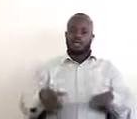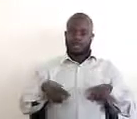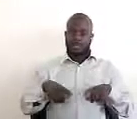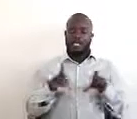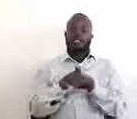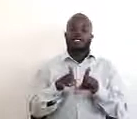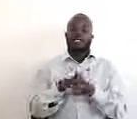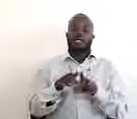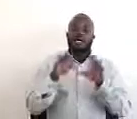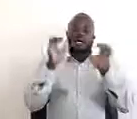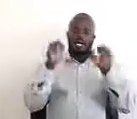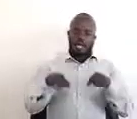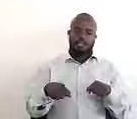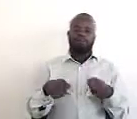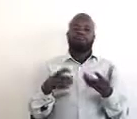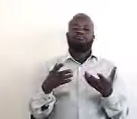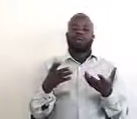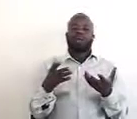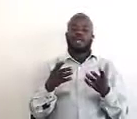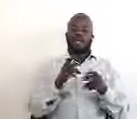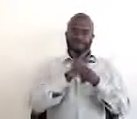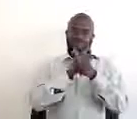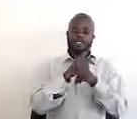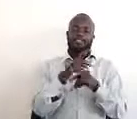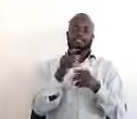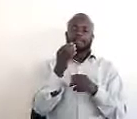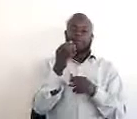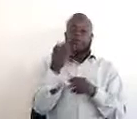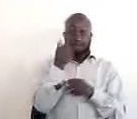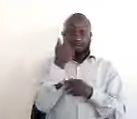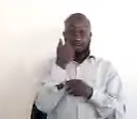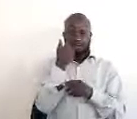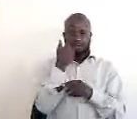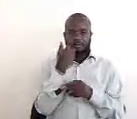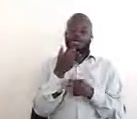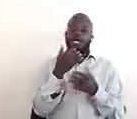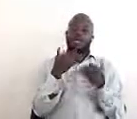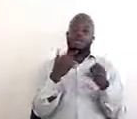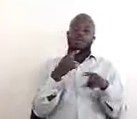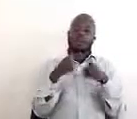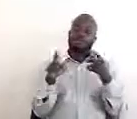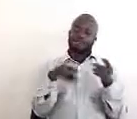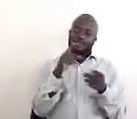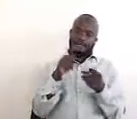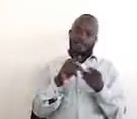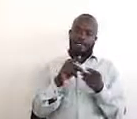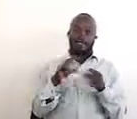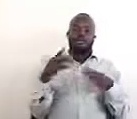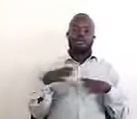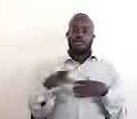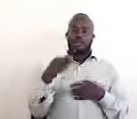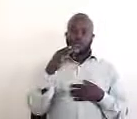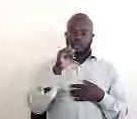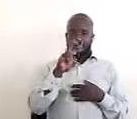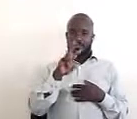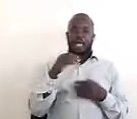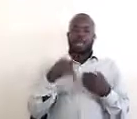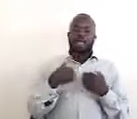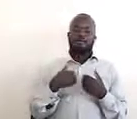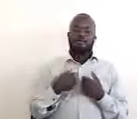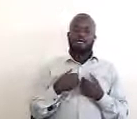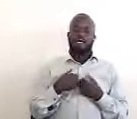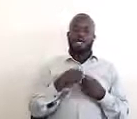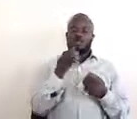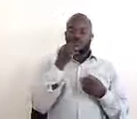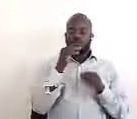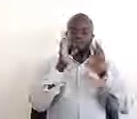to, and can help prevent or delay chronic diseases. But specifically for folks living with HIV, nutrition is